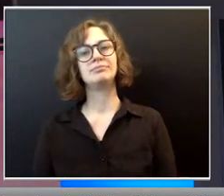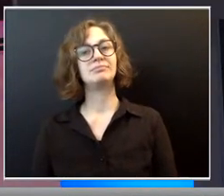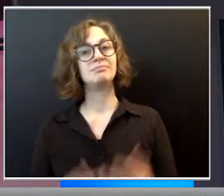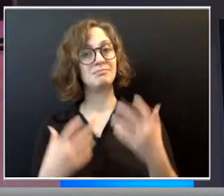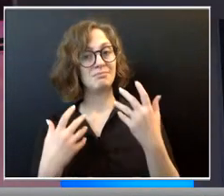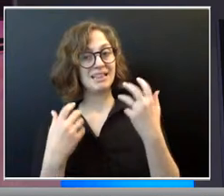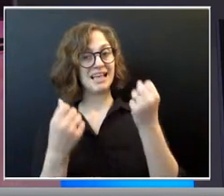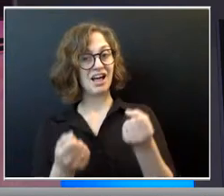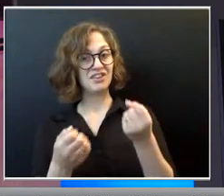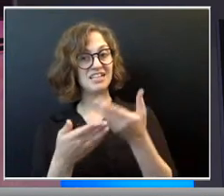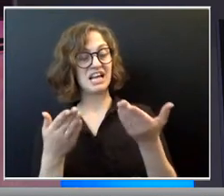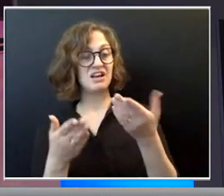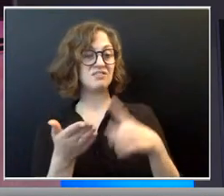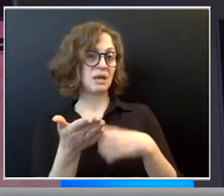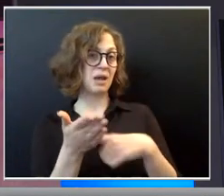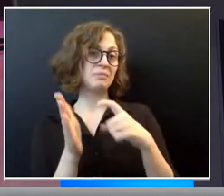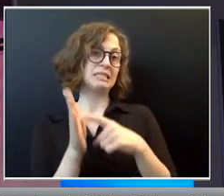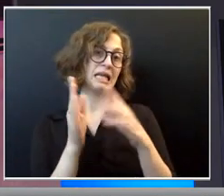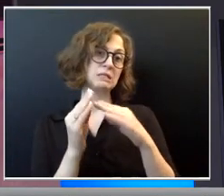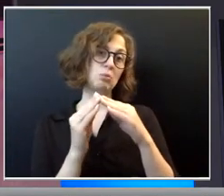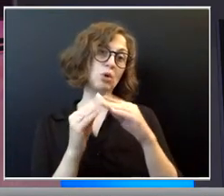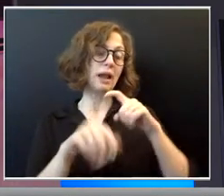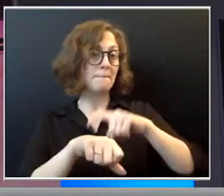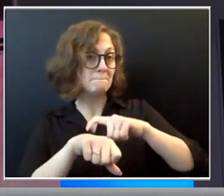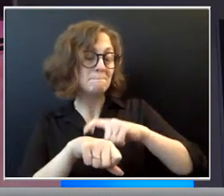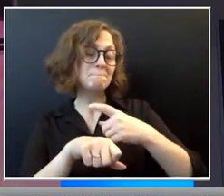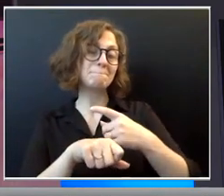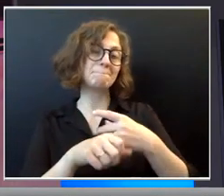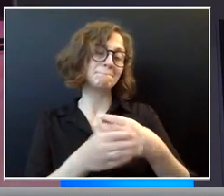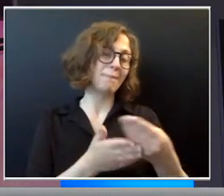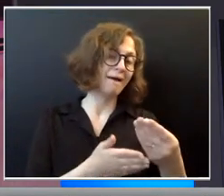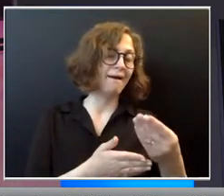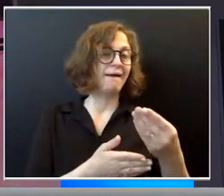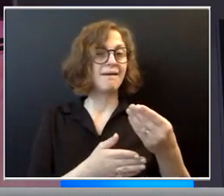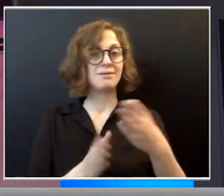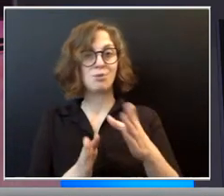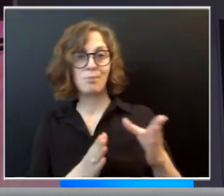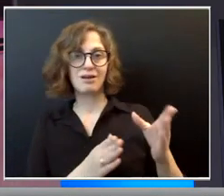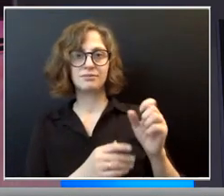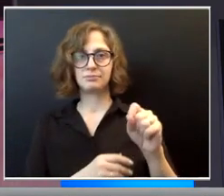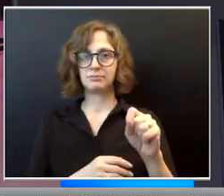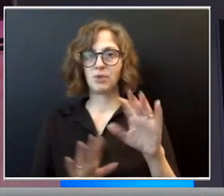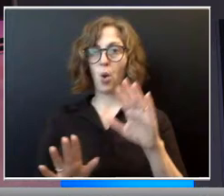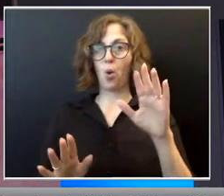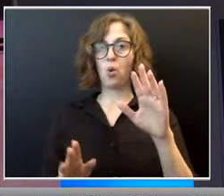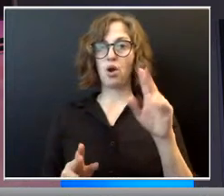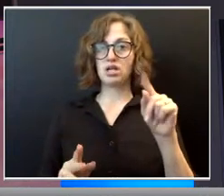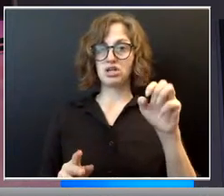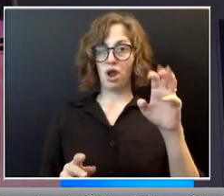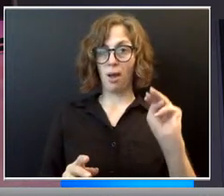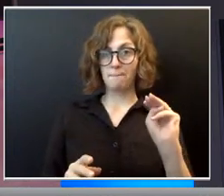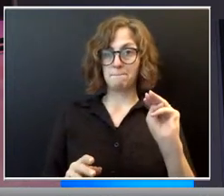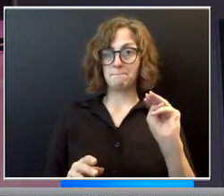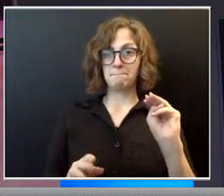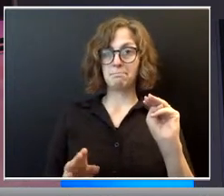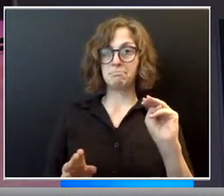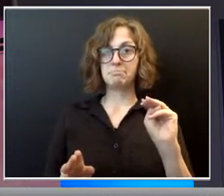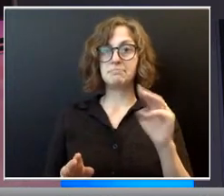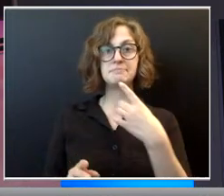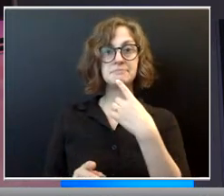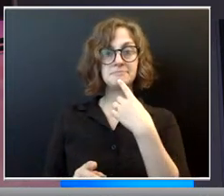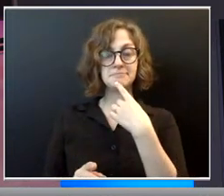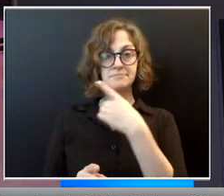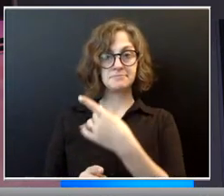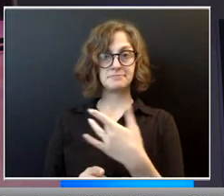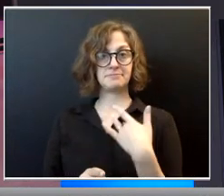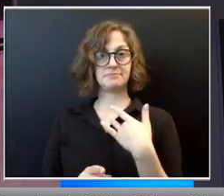time to get and buy and prepare. Yeah. Anne wants to know, Tom's got a great question. Tom says he's feeling inspired, wants to know where